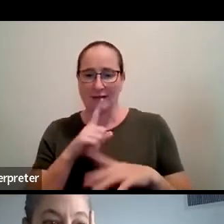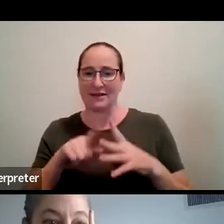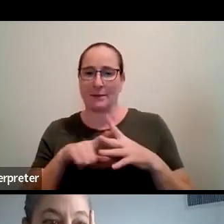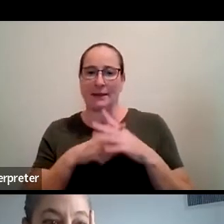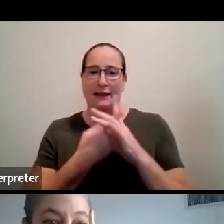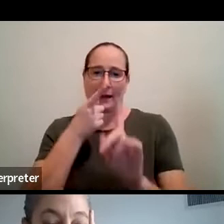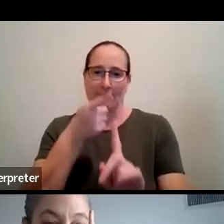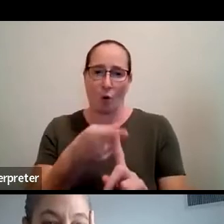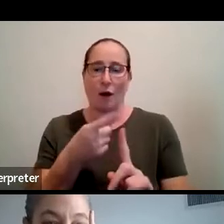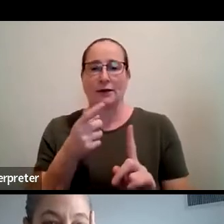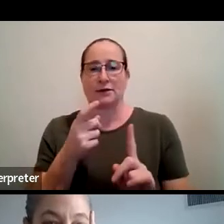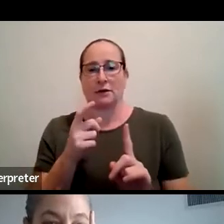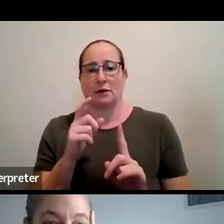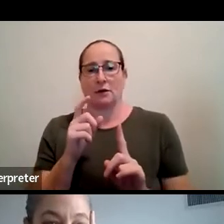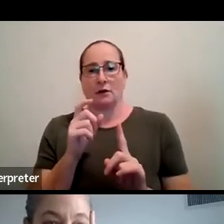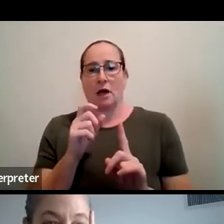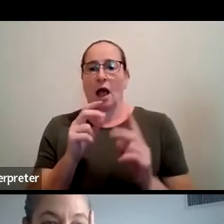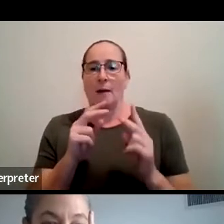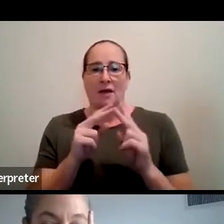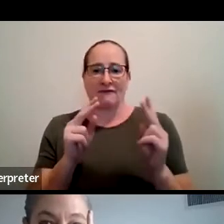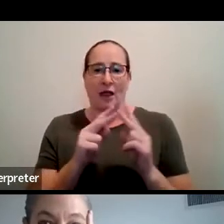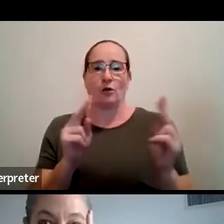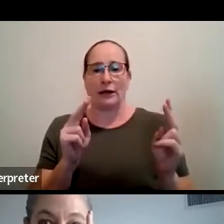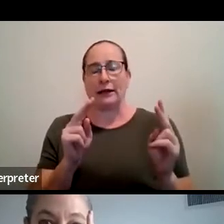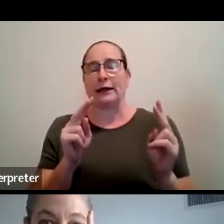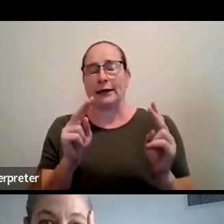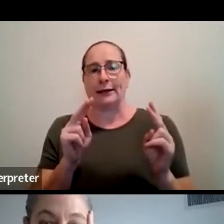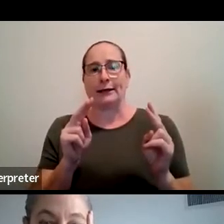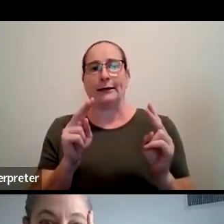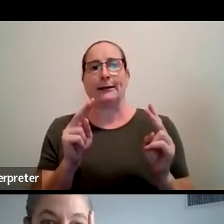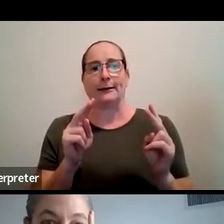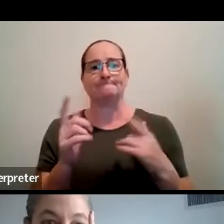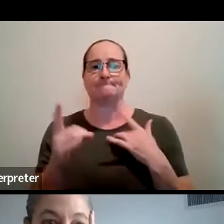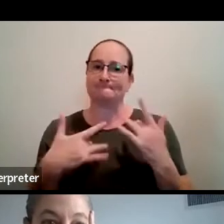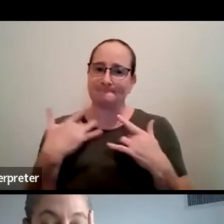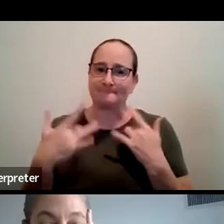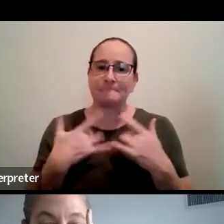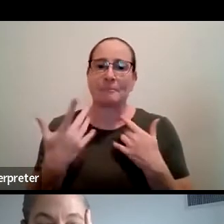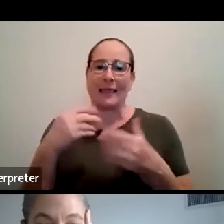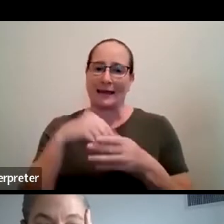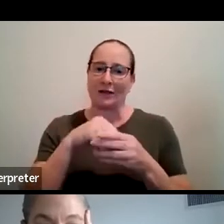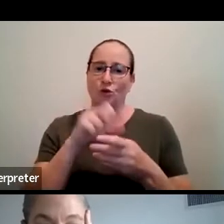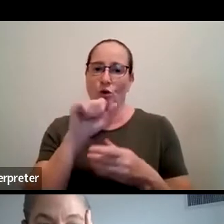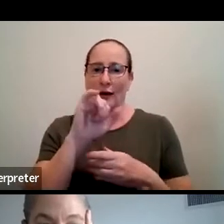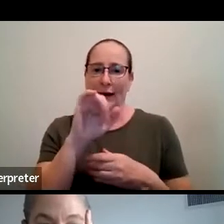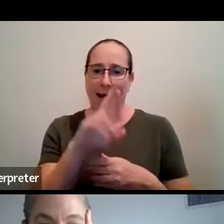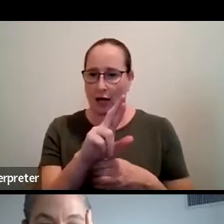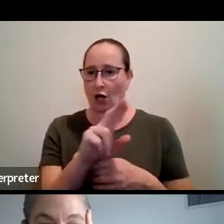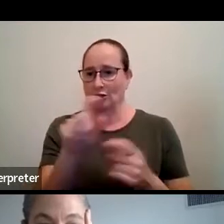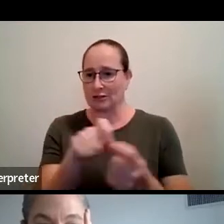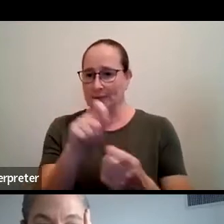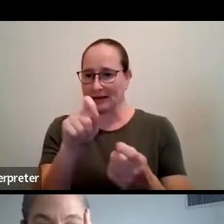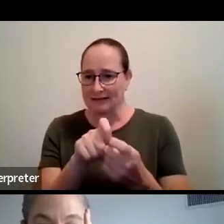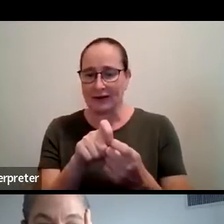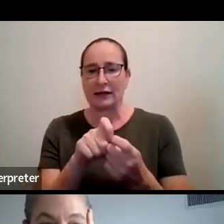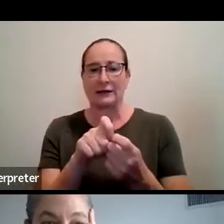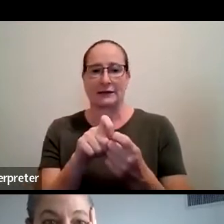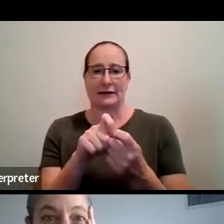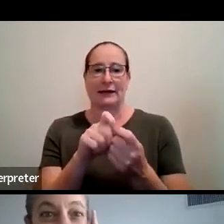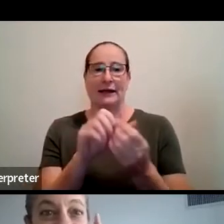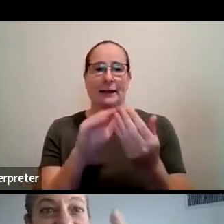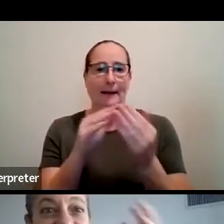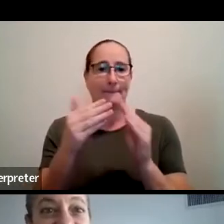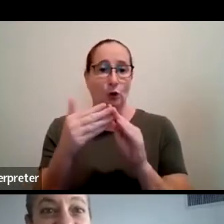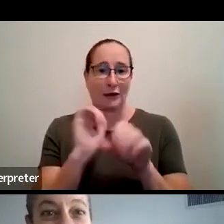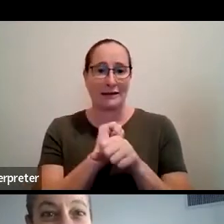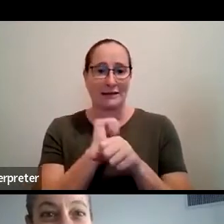point, but I'm very optimistic that indoor air, and specifically indoor air in community